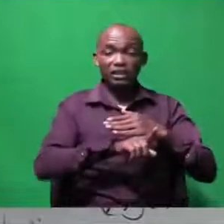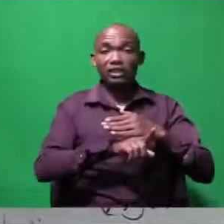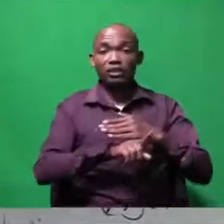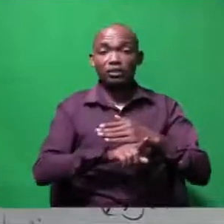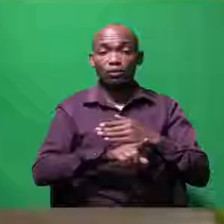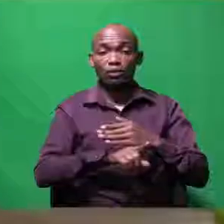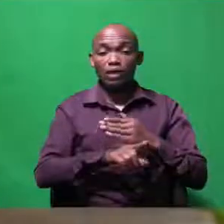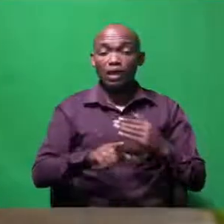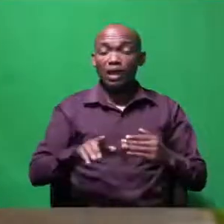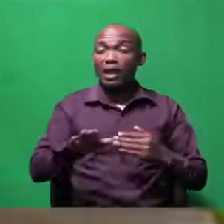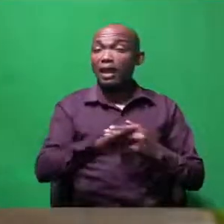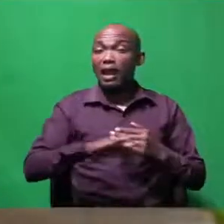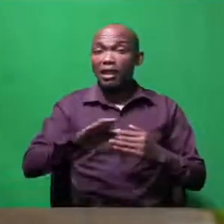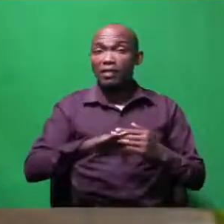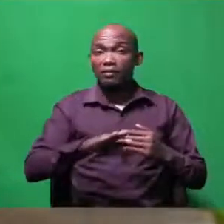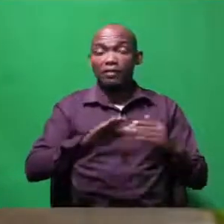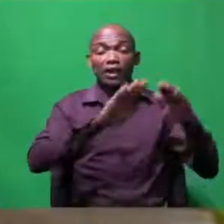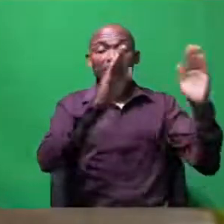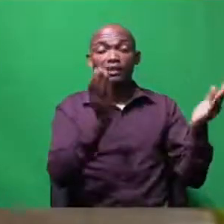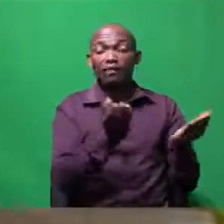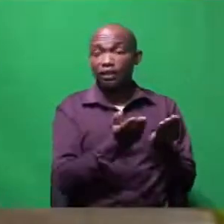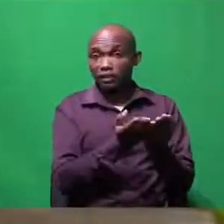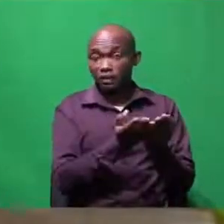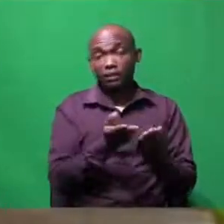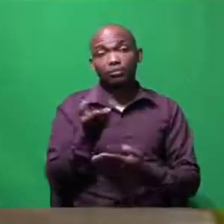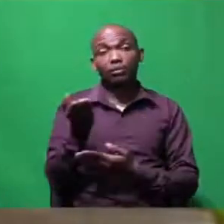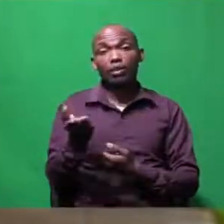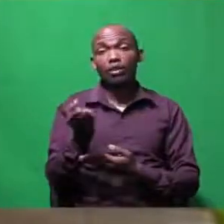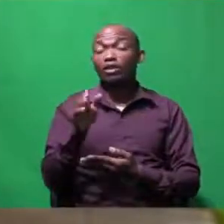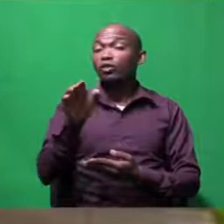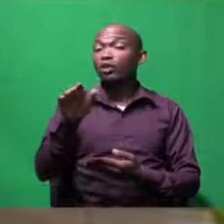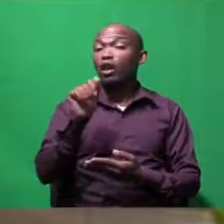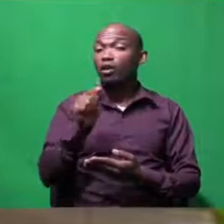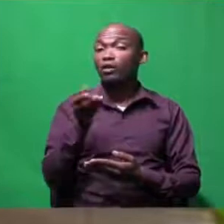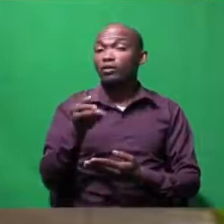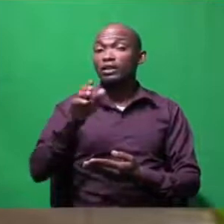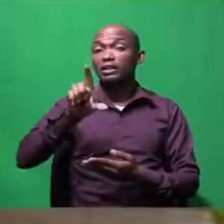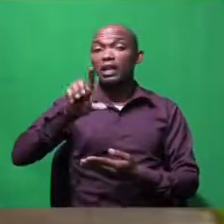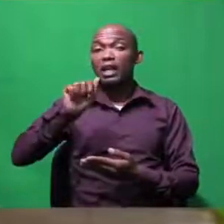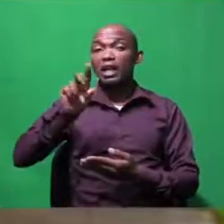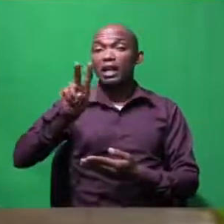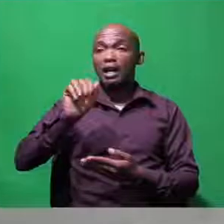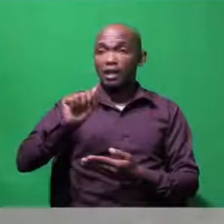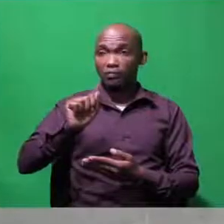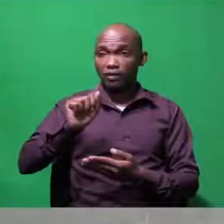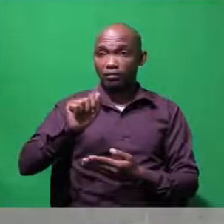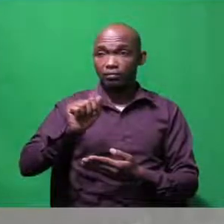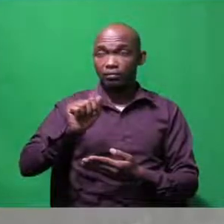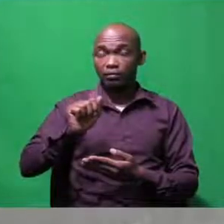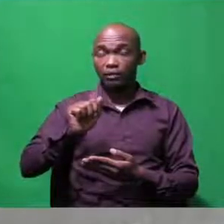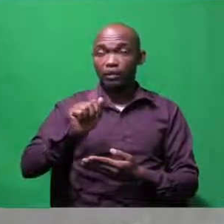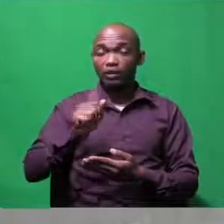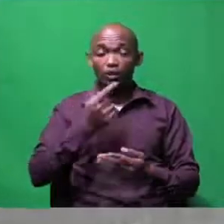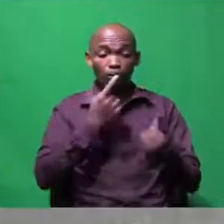Earth's surface, when it reaches to the Earth's surface, is called what? It's called the lava. So here we talk